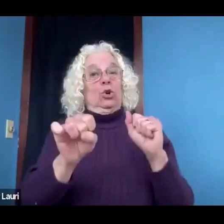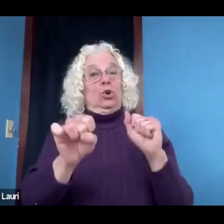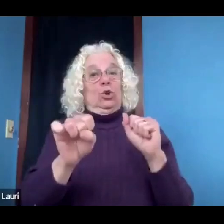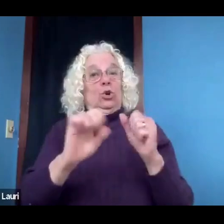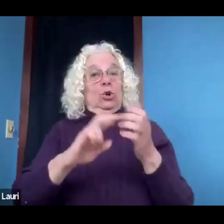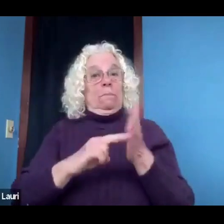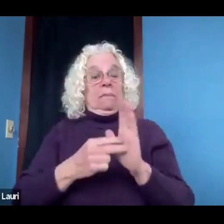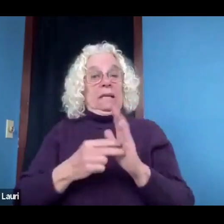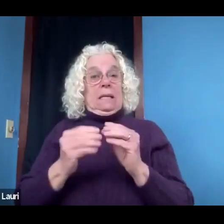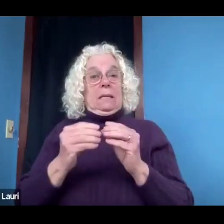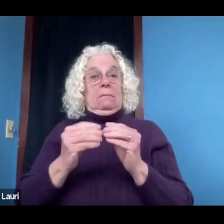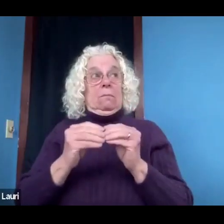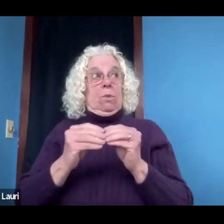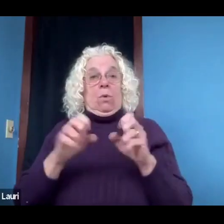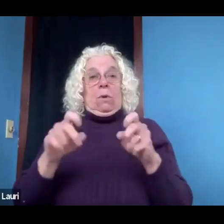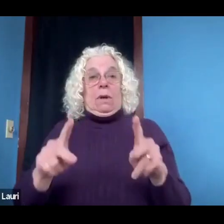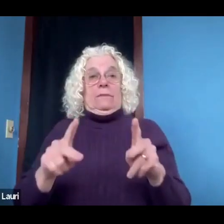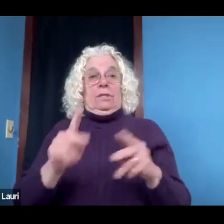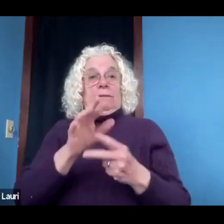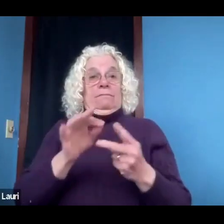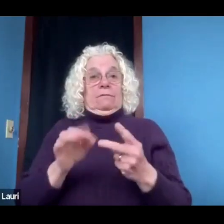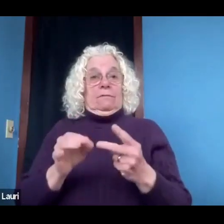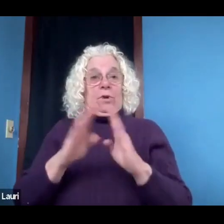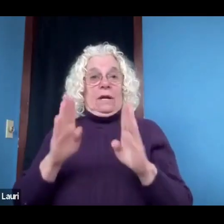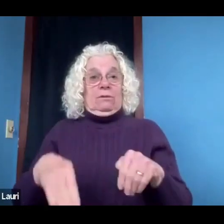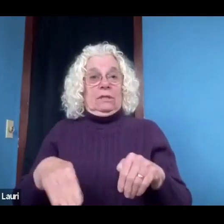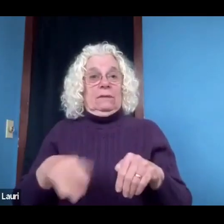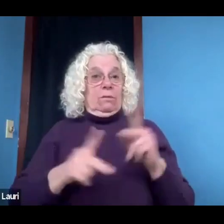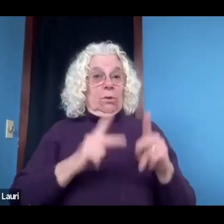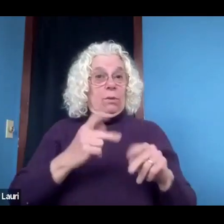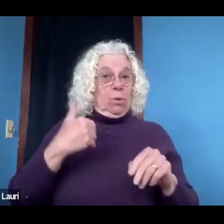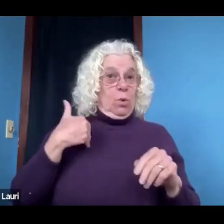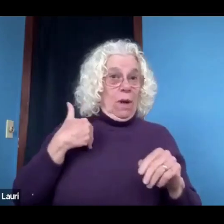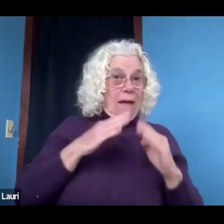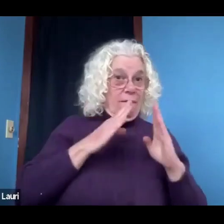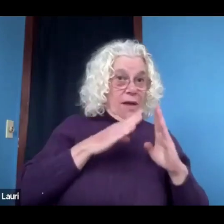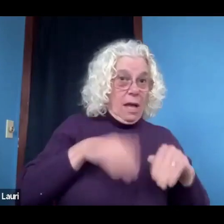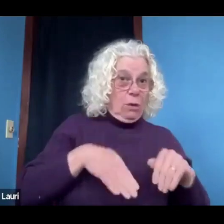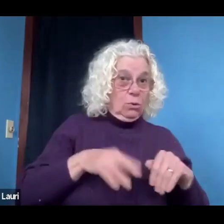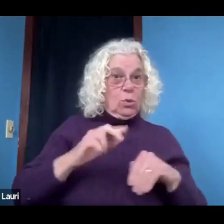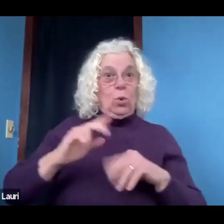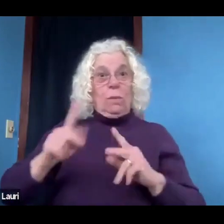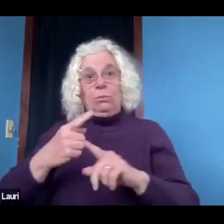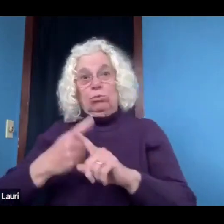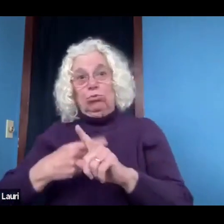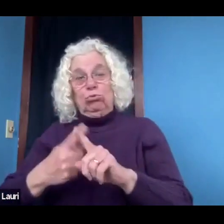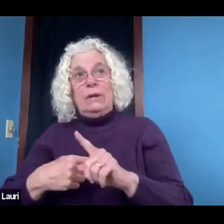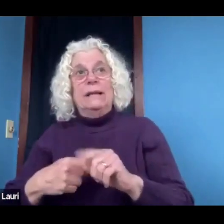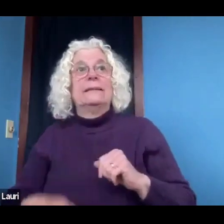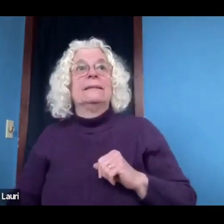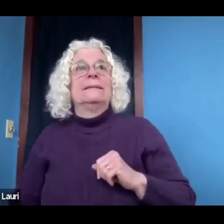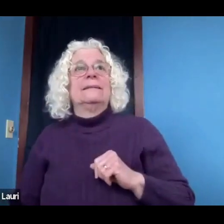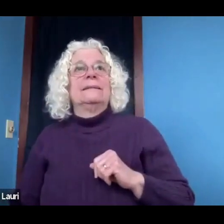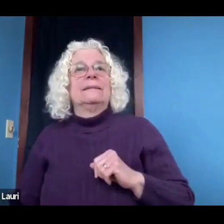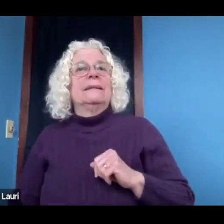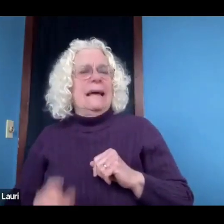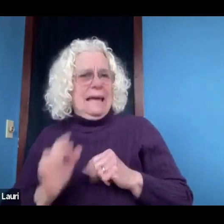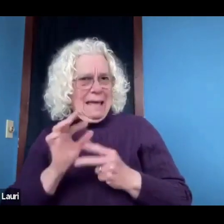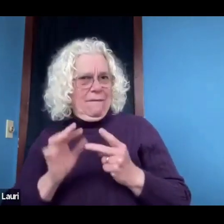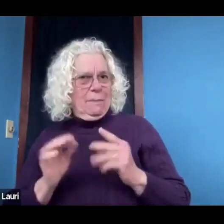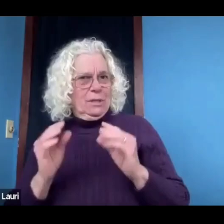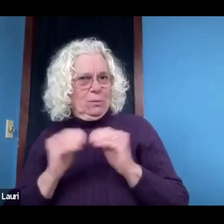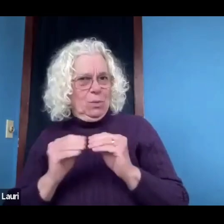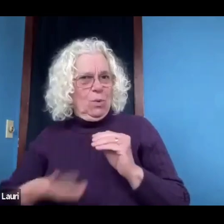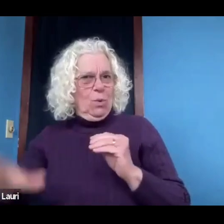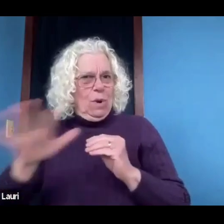housing affordability both for homeowners and for tenants. They can create a wider range of housing options within a